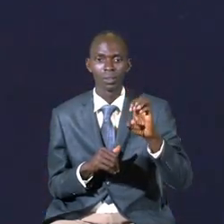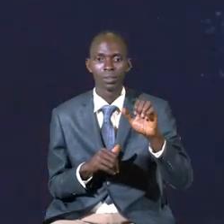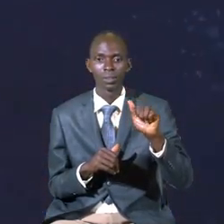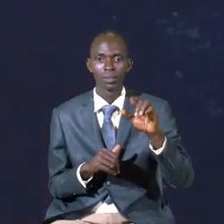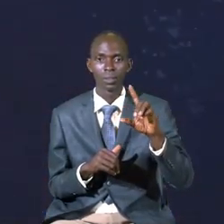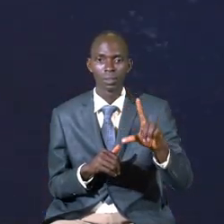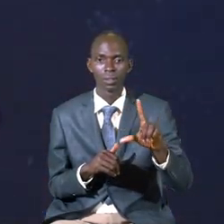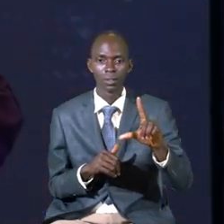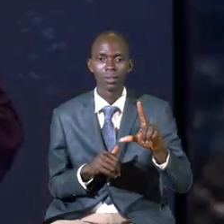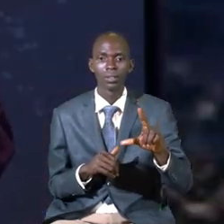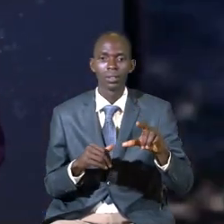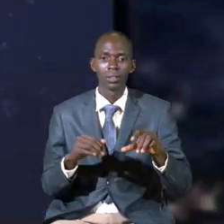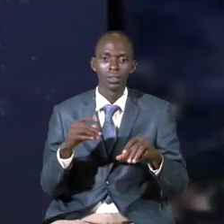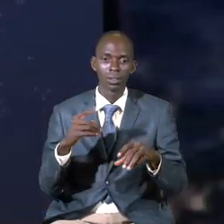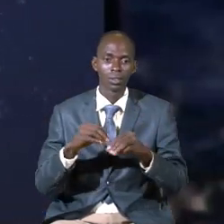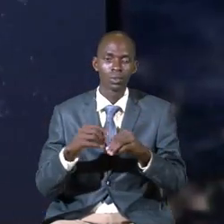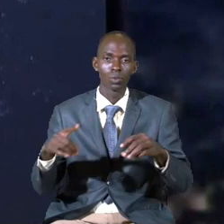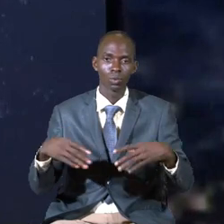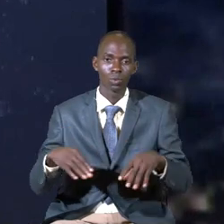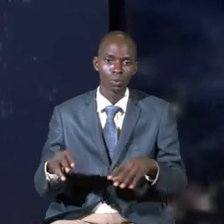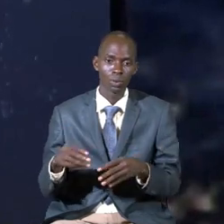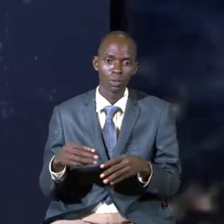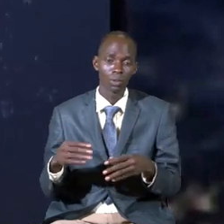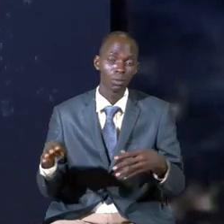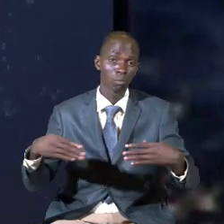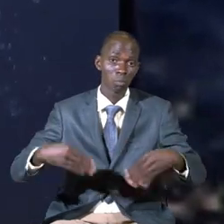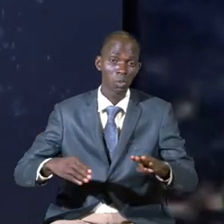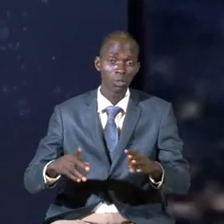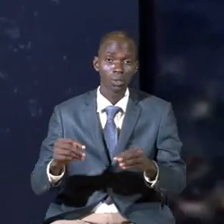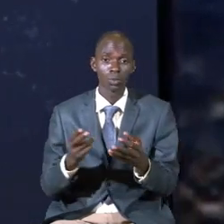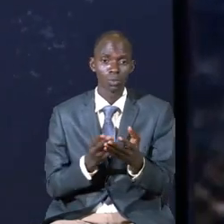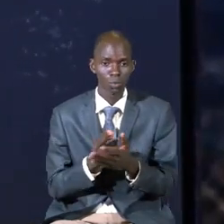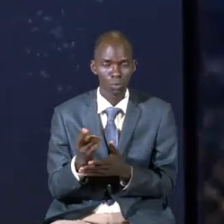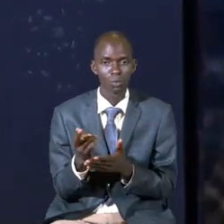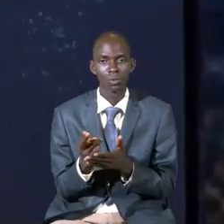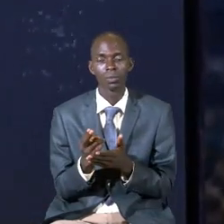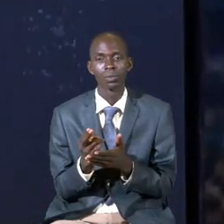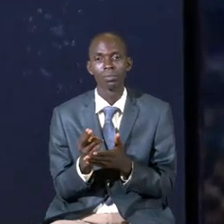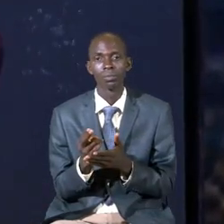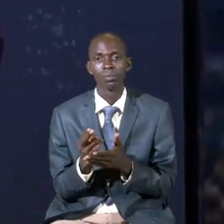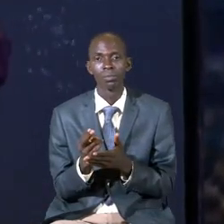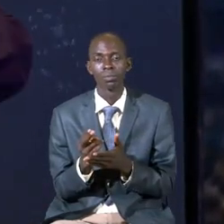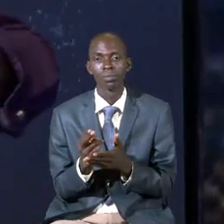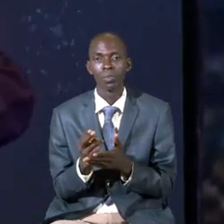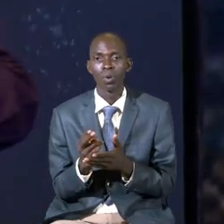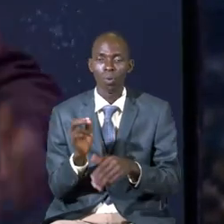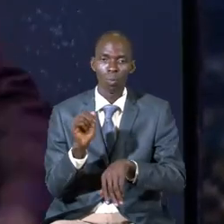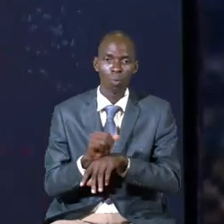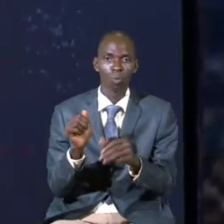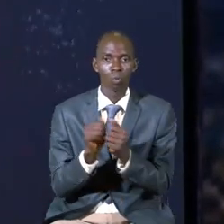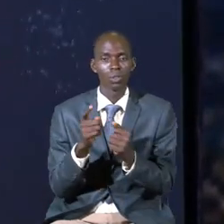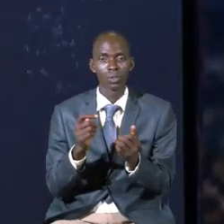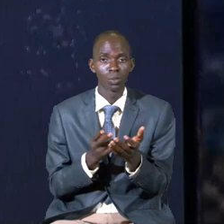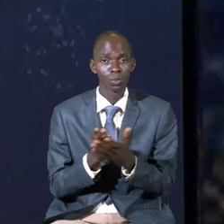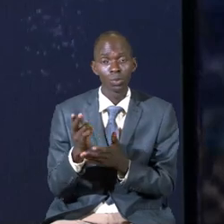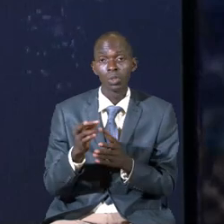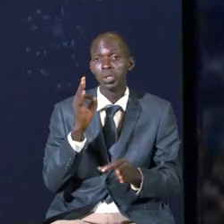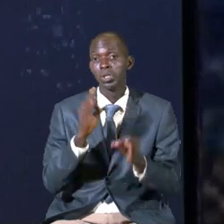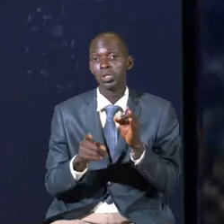market the truth transact the truth if you're going to have any